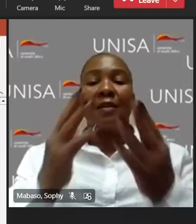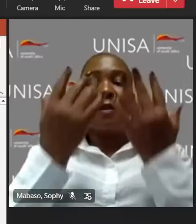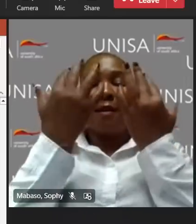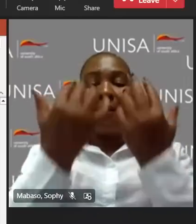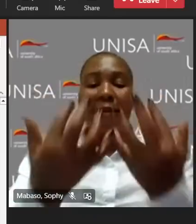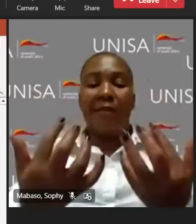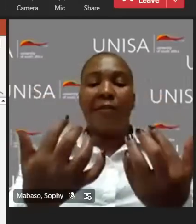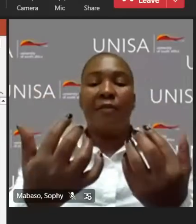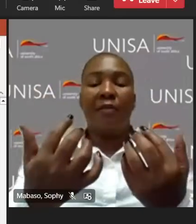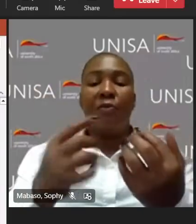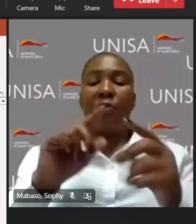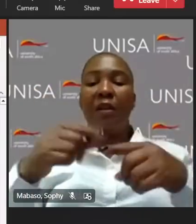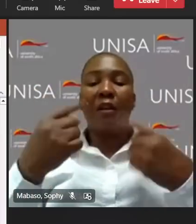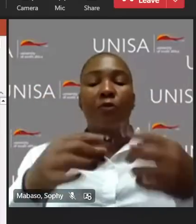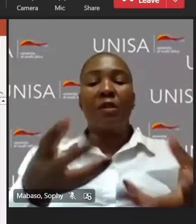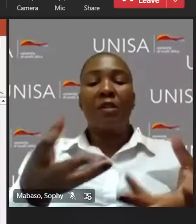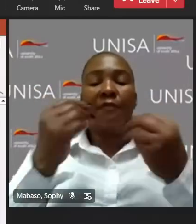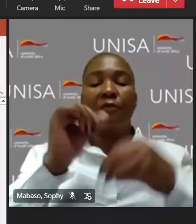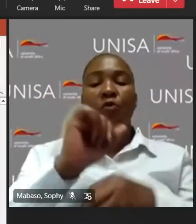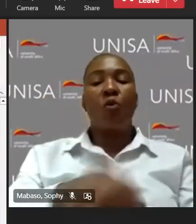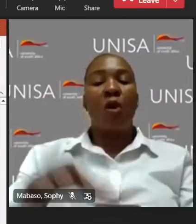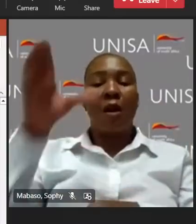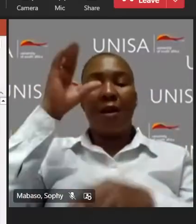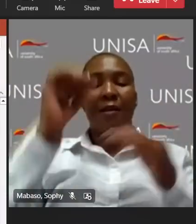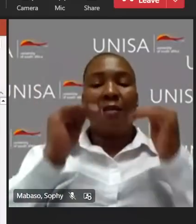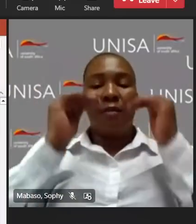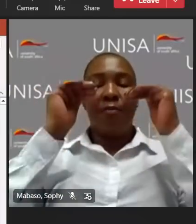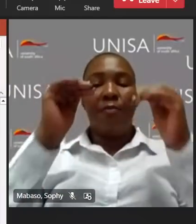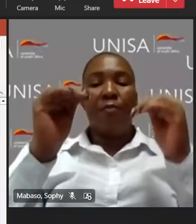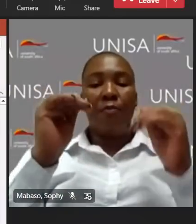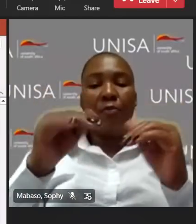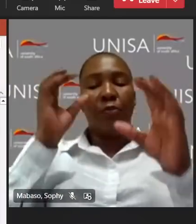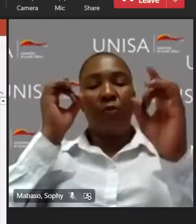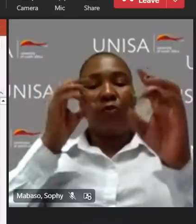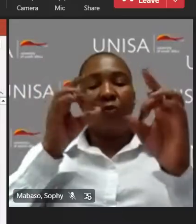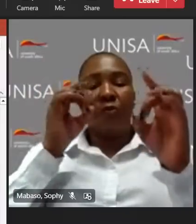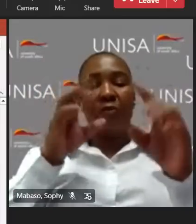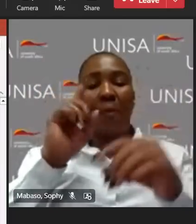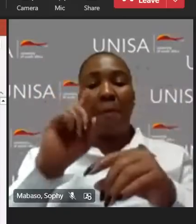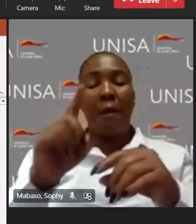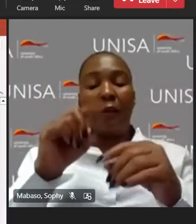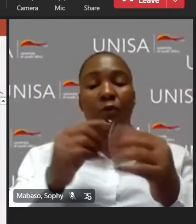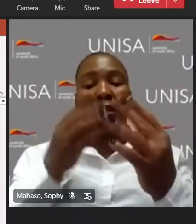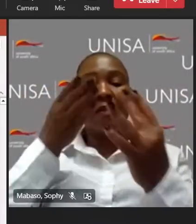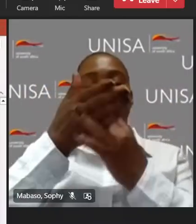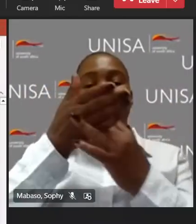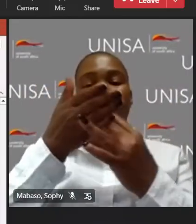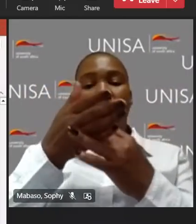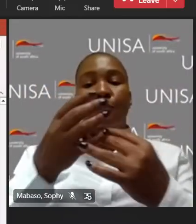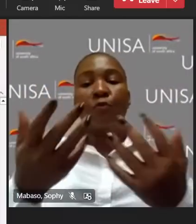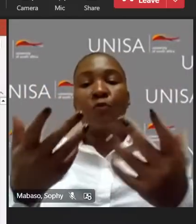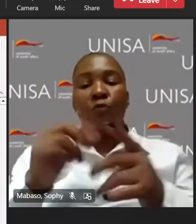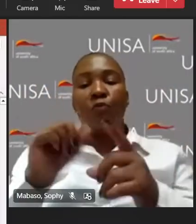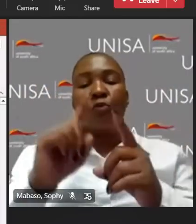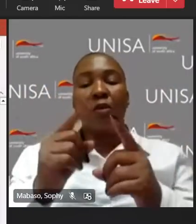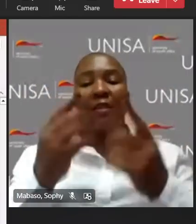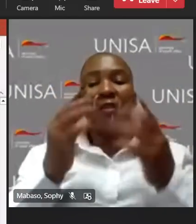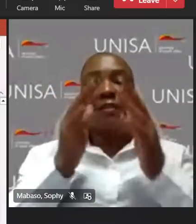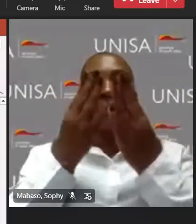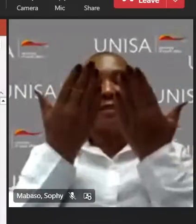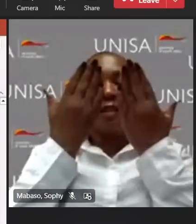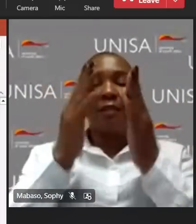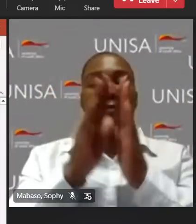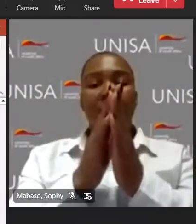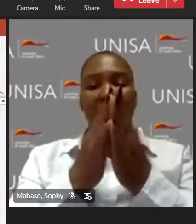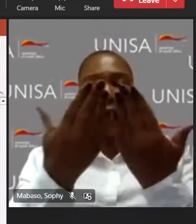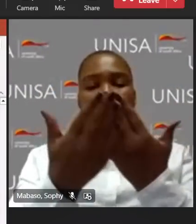academic record. However, you can still have access to your study materials and you can